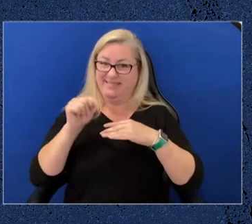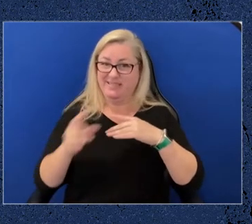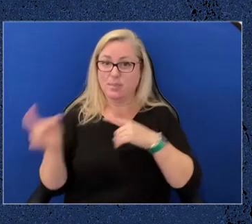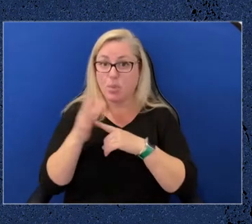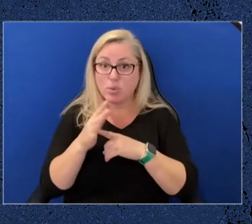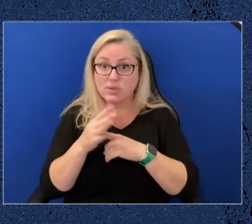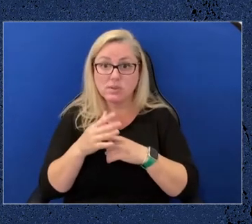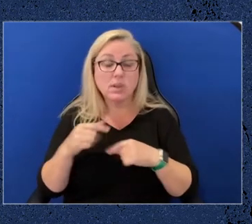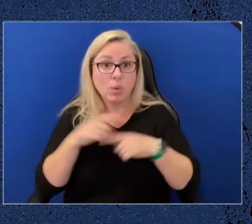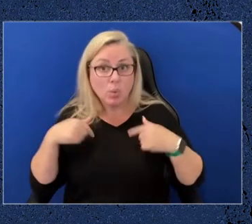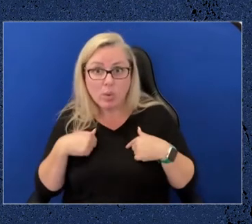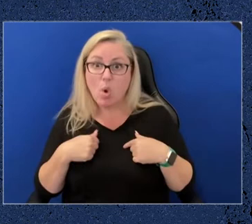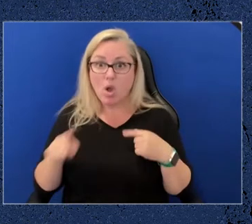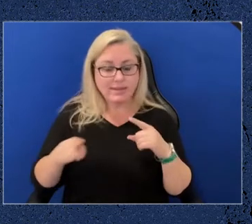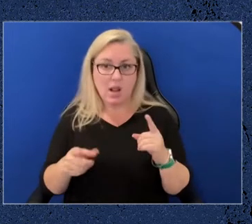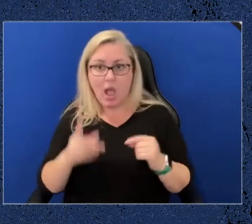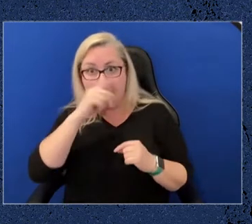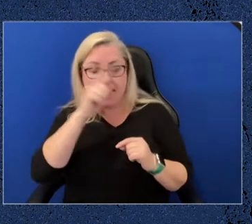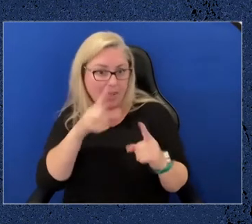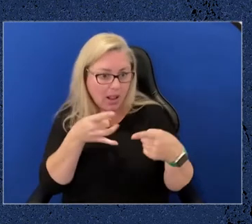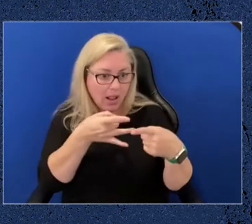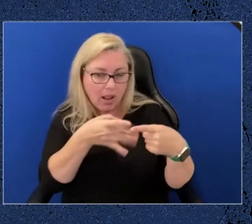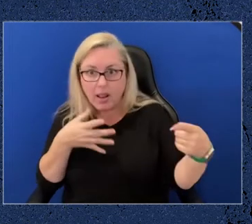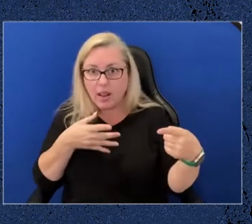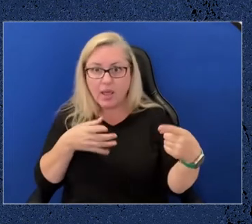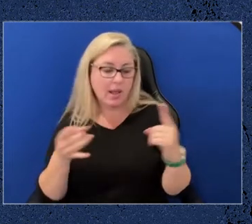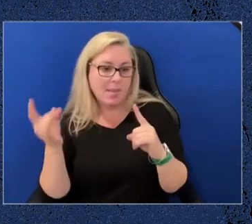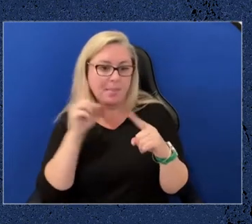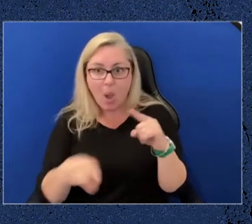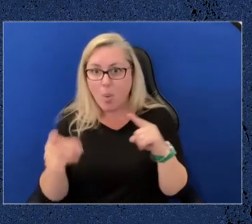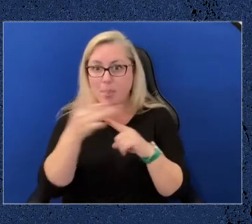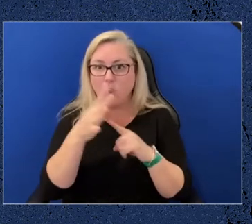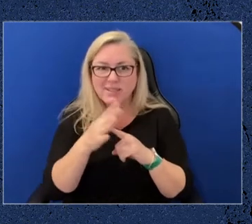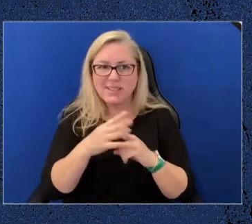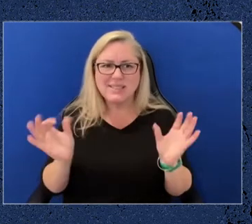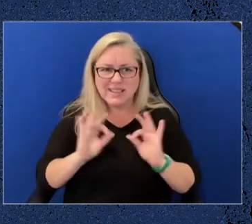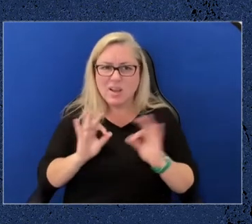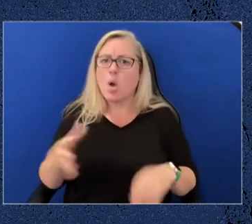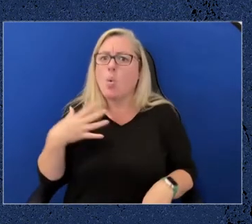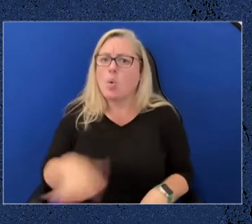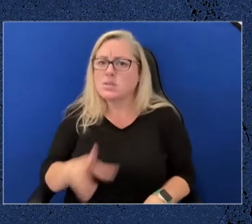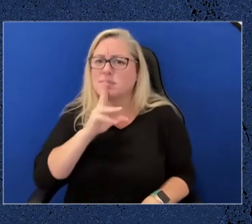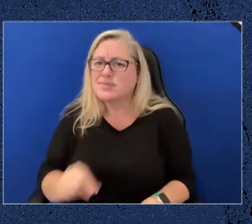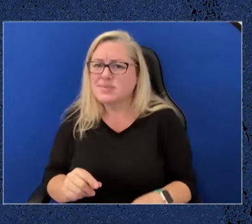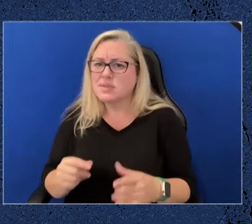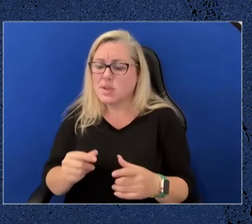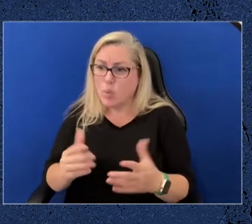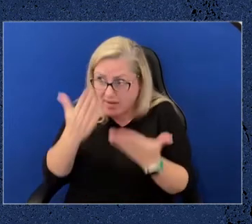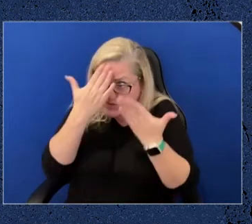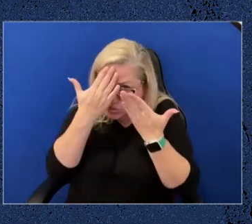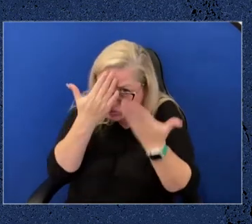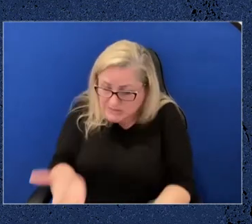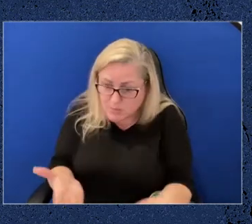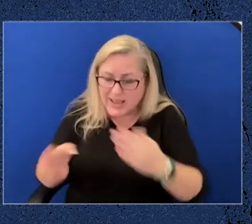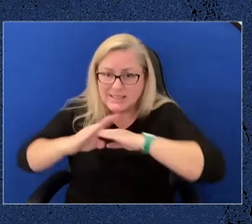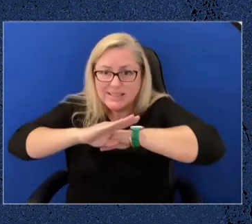being human-centric, exploitative and extractive? Or do we want to stop yinjamara, nurumbang, like respect country,